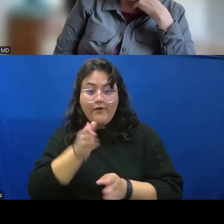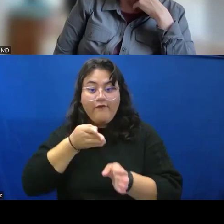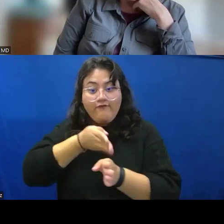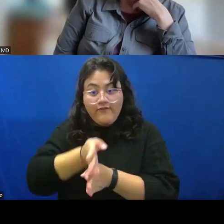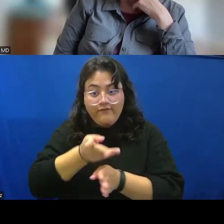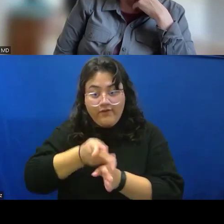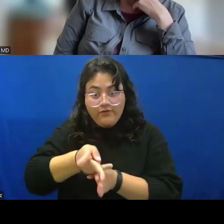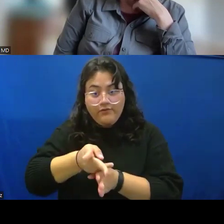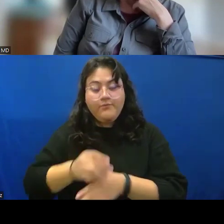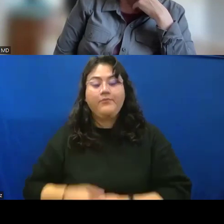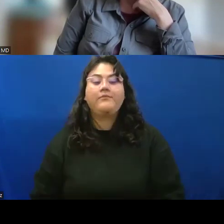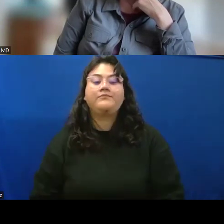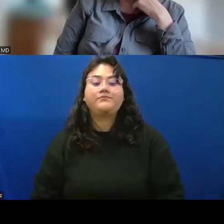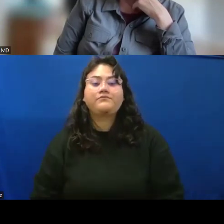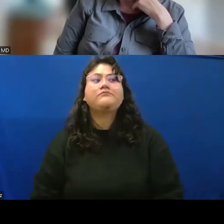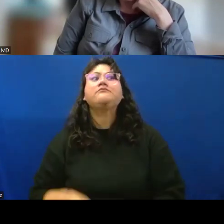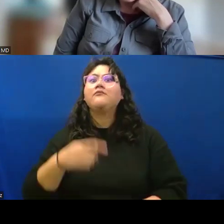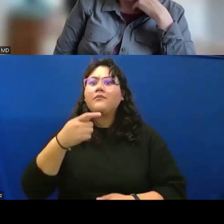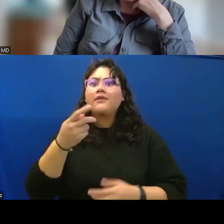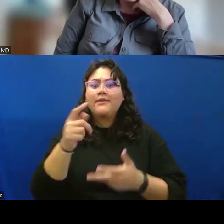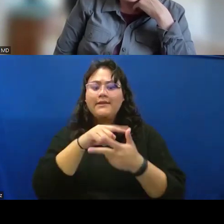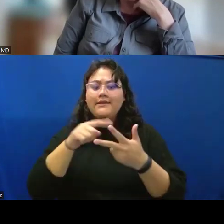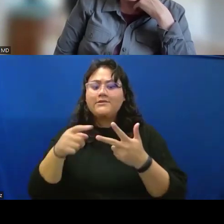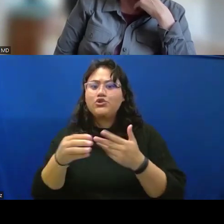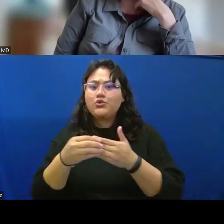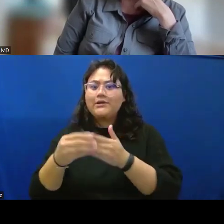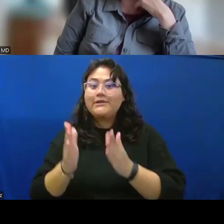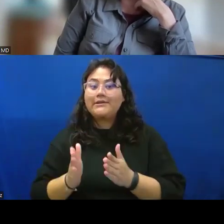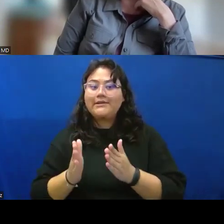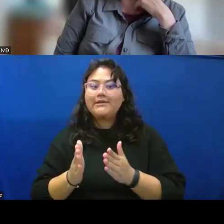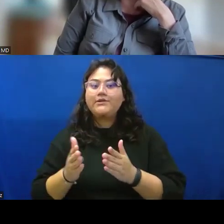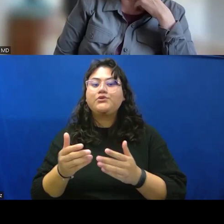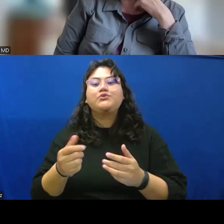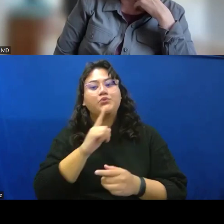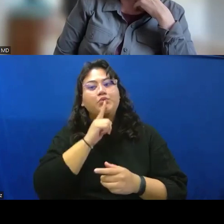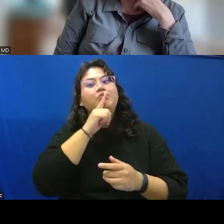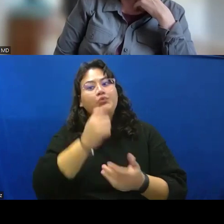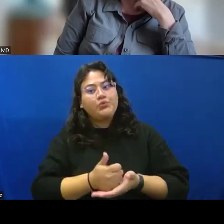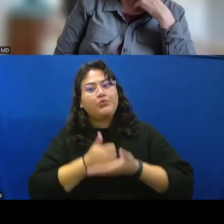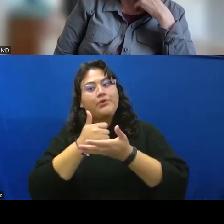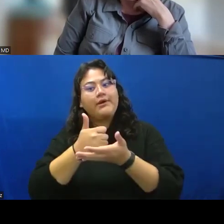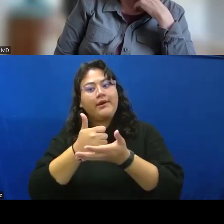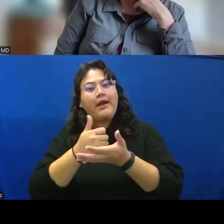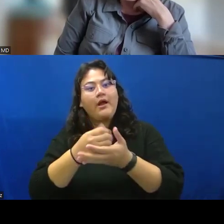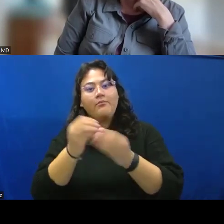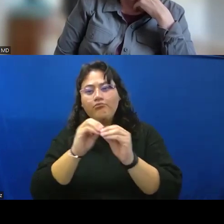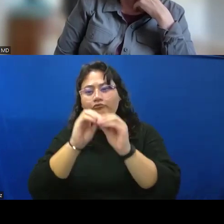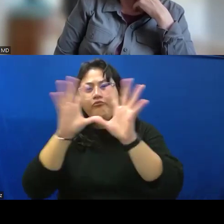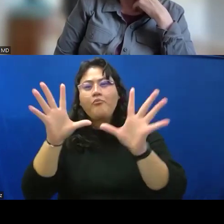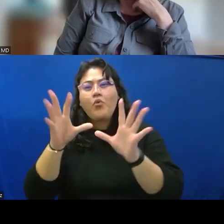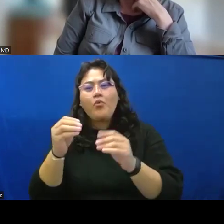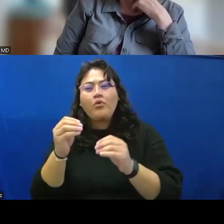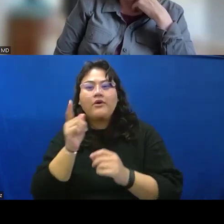Having these 3 leaders of the deaf community allowed the committee to better understand deaf perspectives on AAP